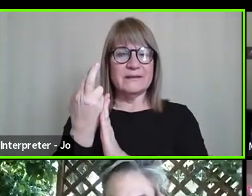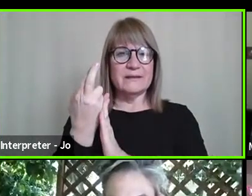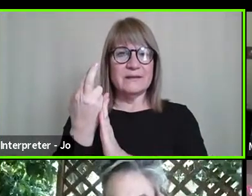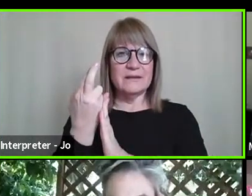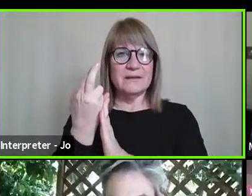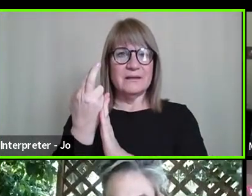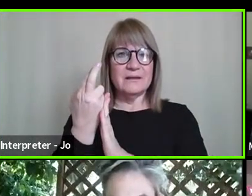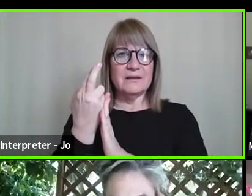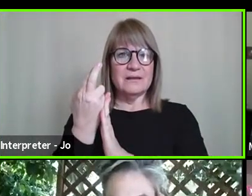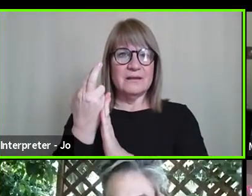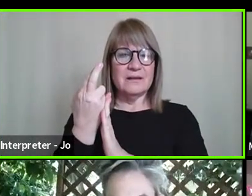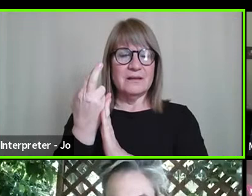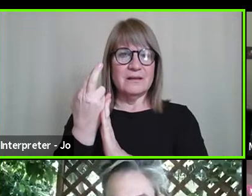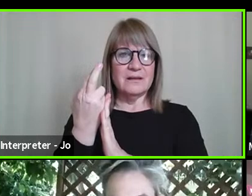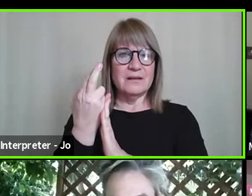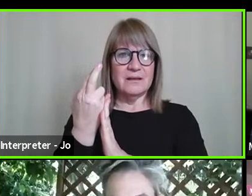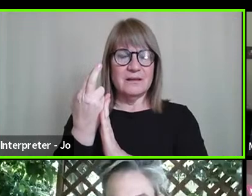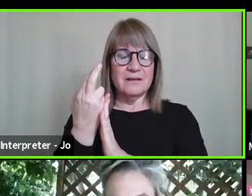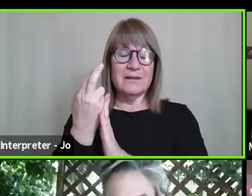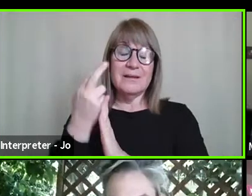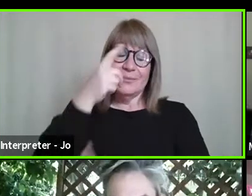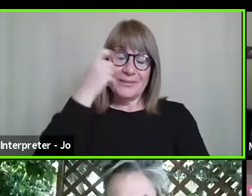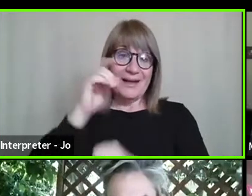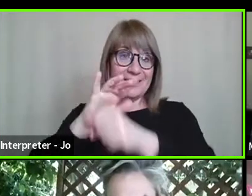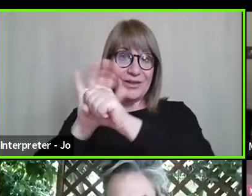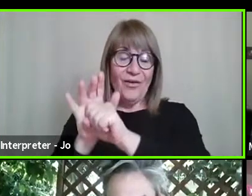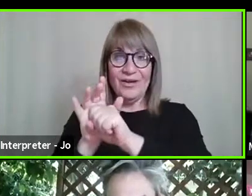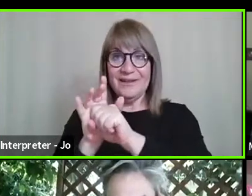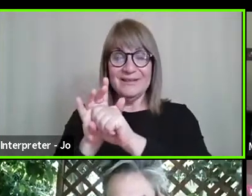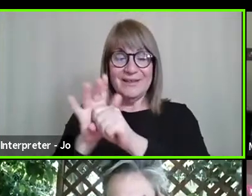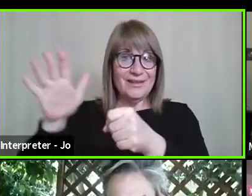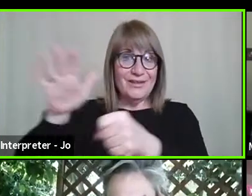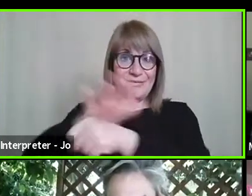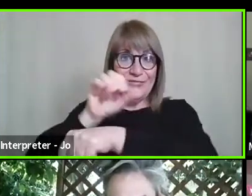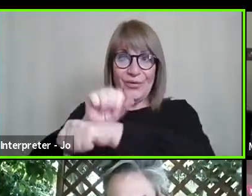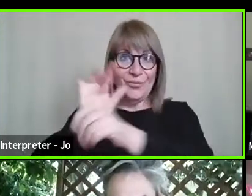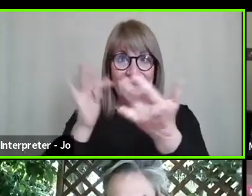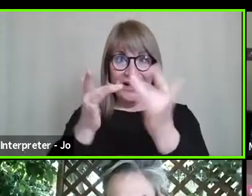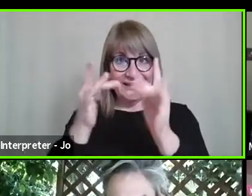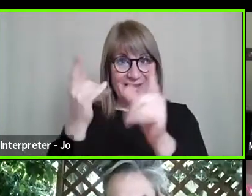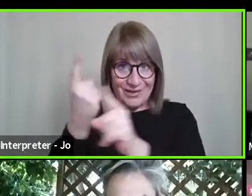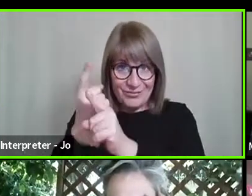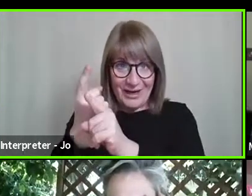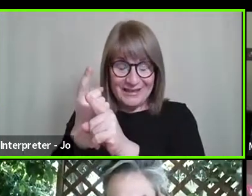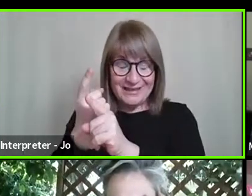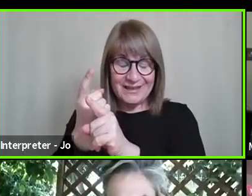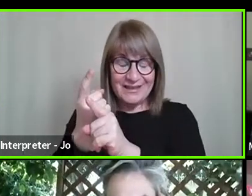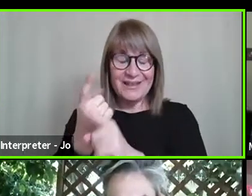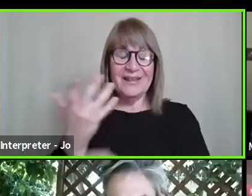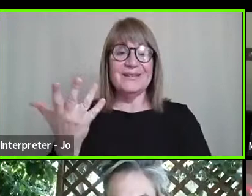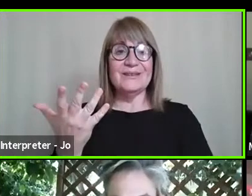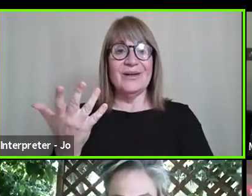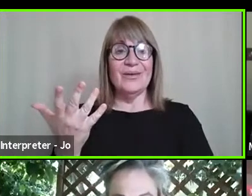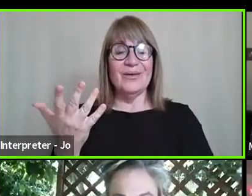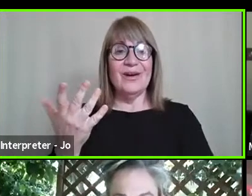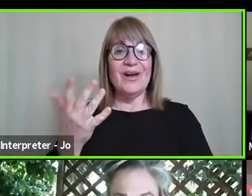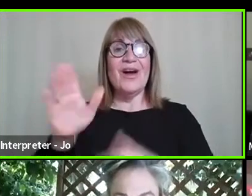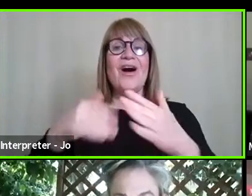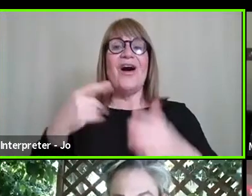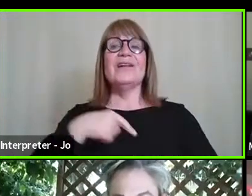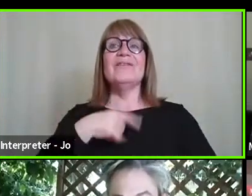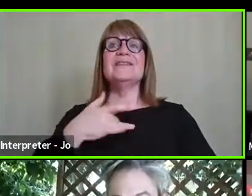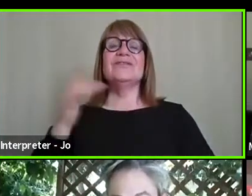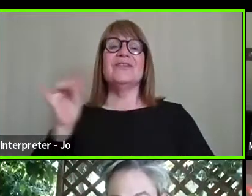covet has all been virtual right so we um we've all also i think taken on really